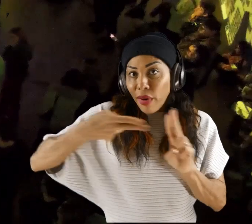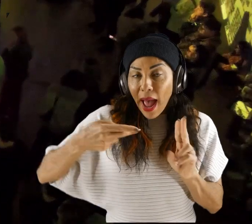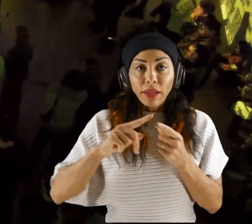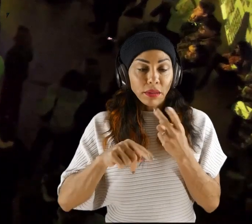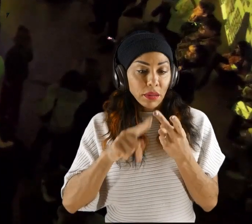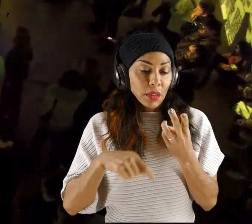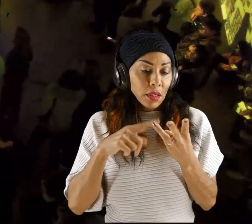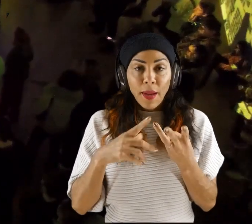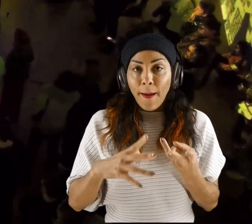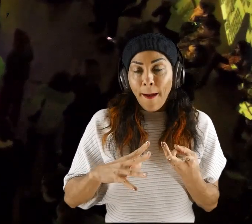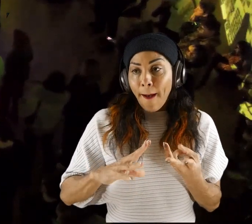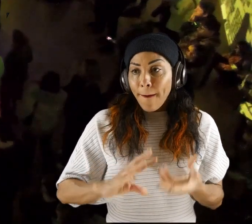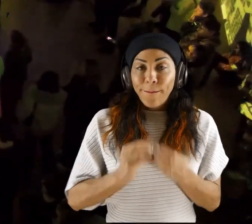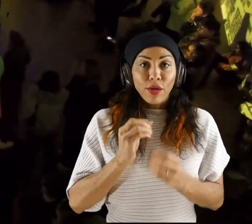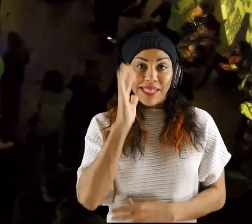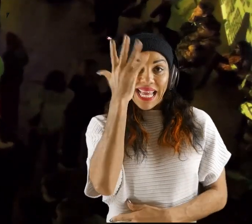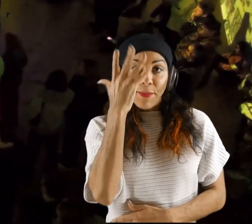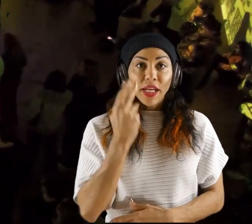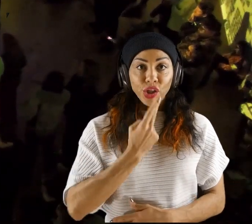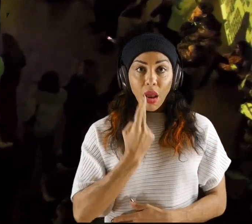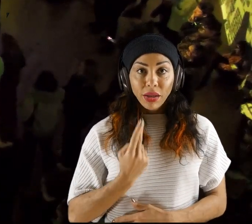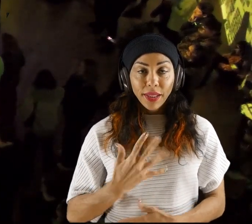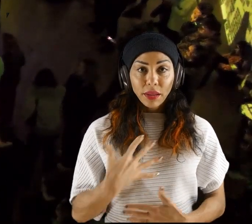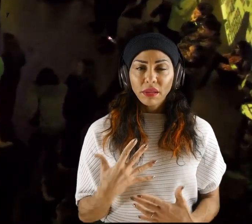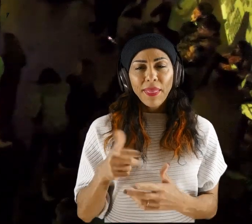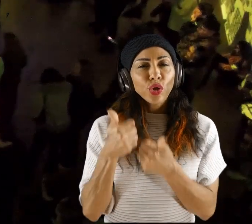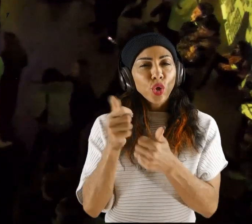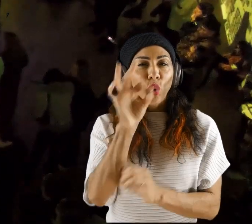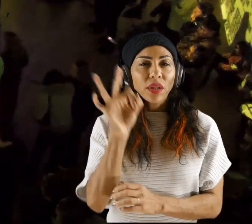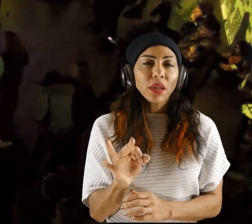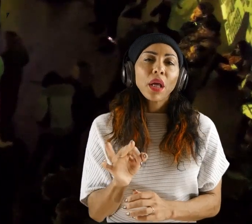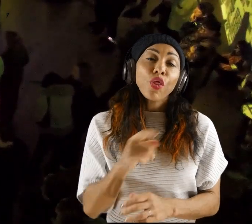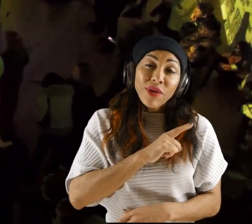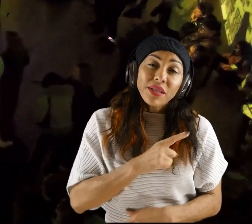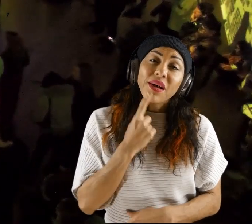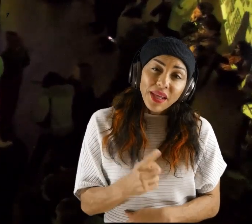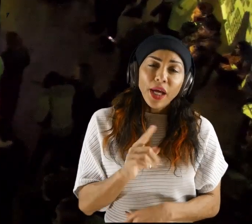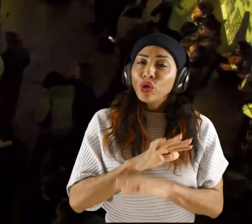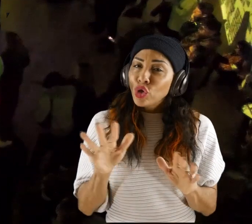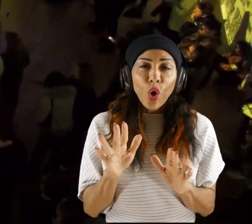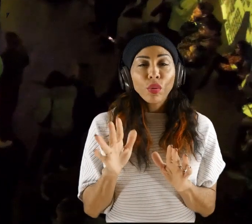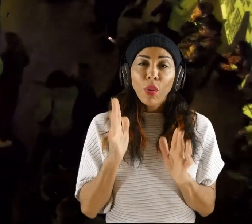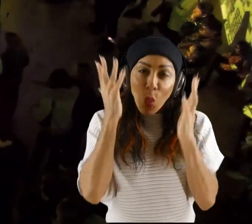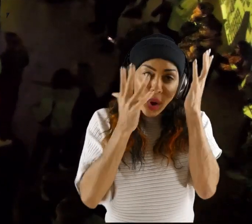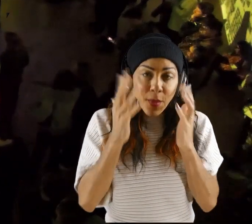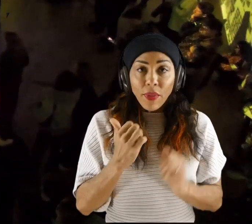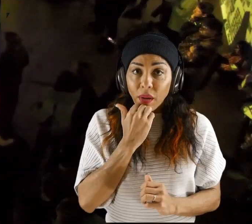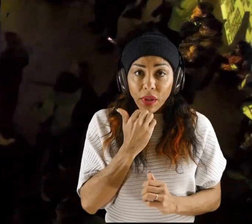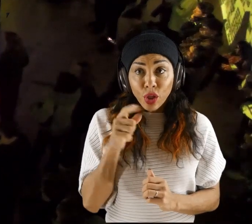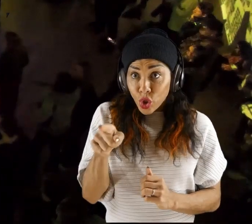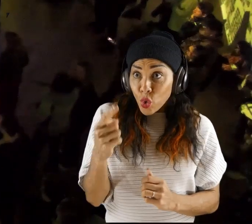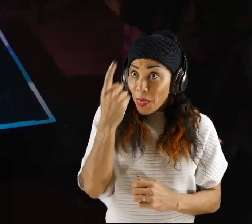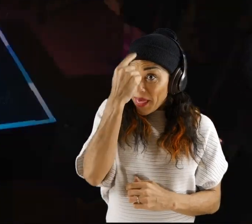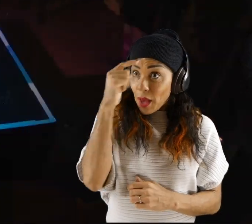why I say not to care about numbers is because when people think about getting the numbers, they think of doing the things that people do to get